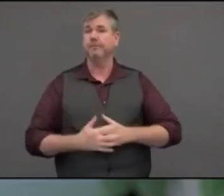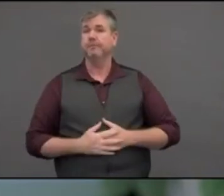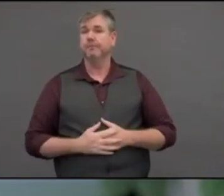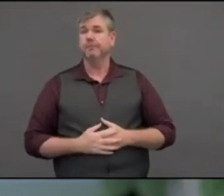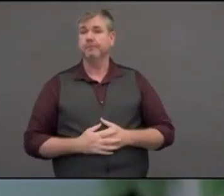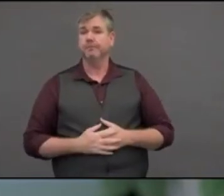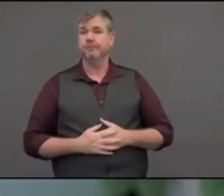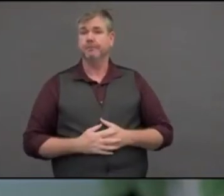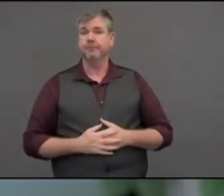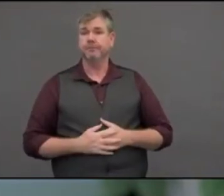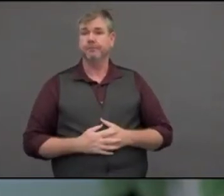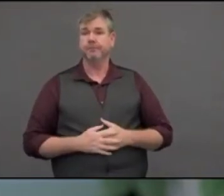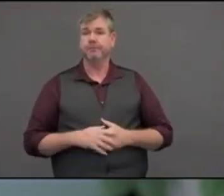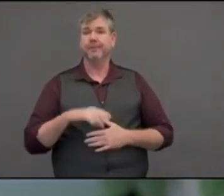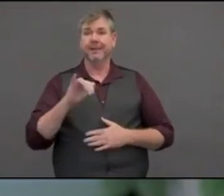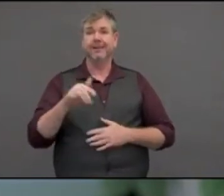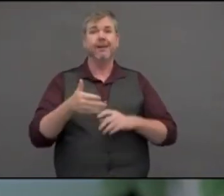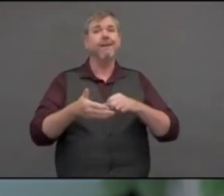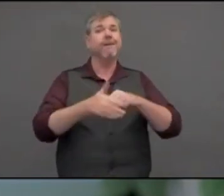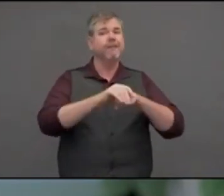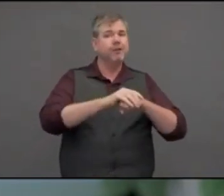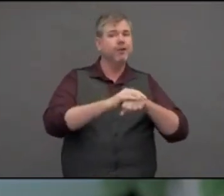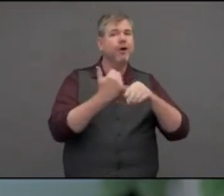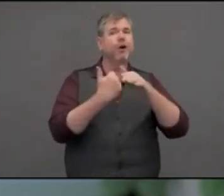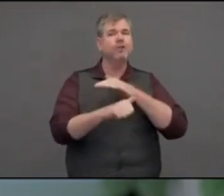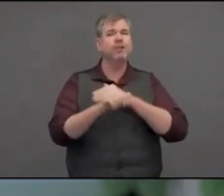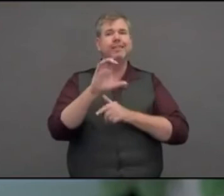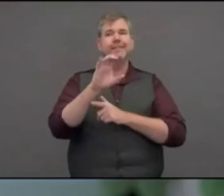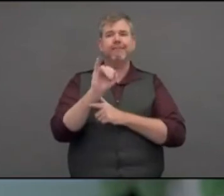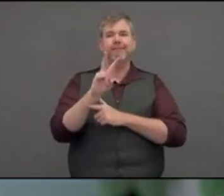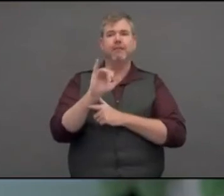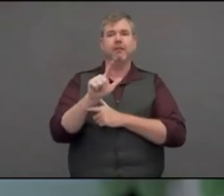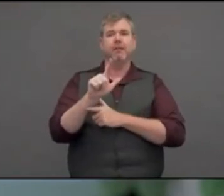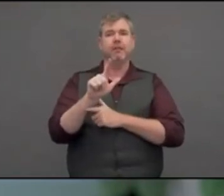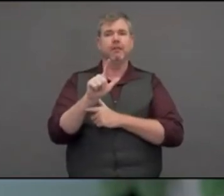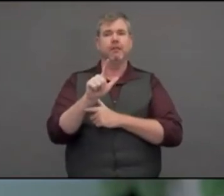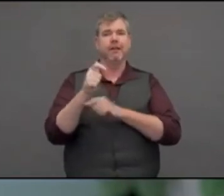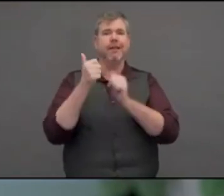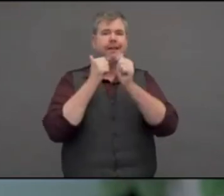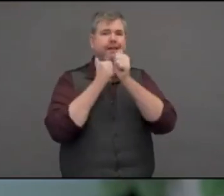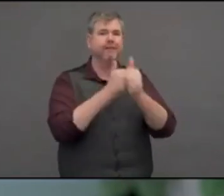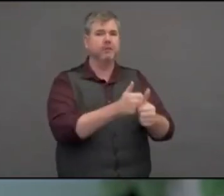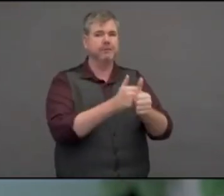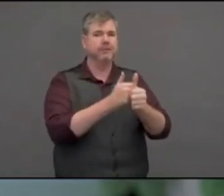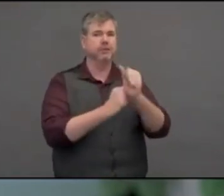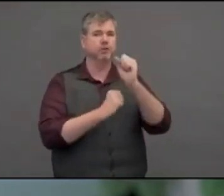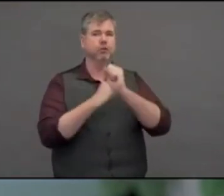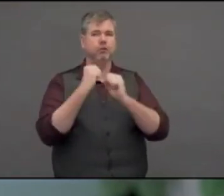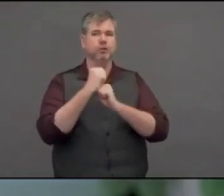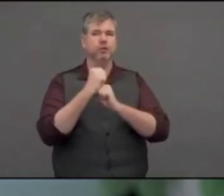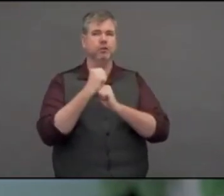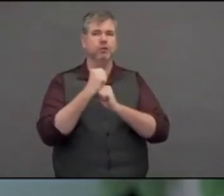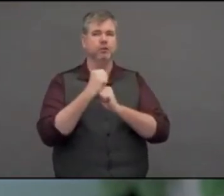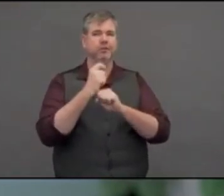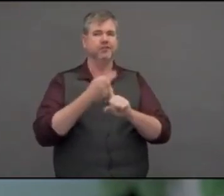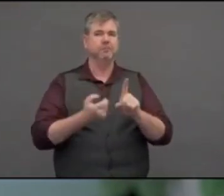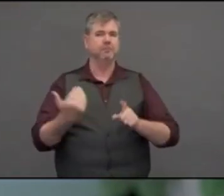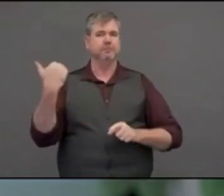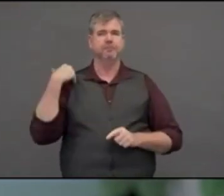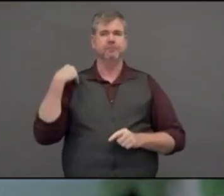civil enforcement structure that the county adopted in early August. That means